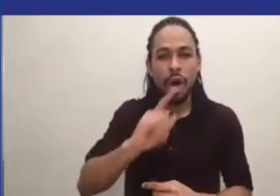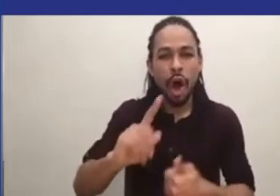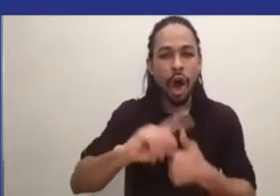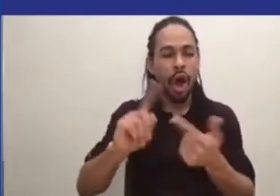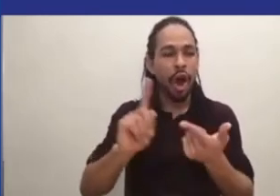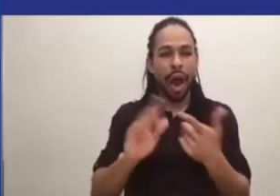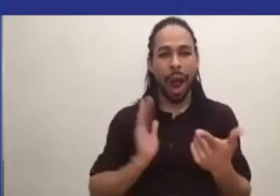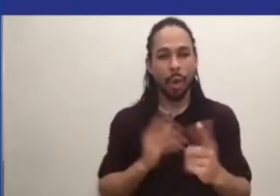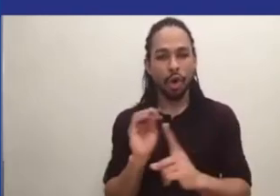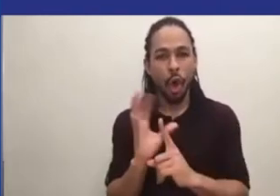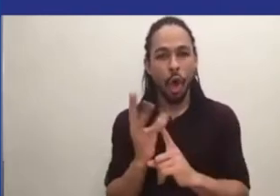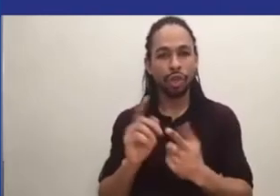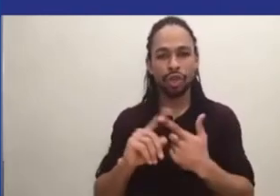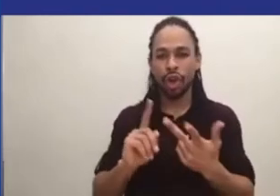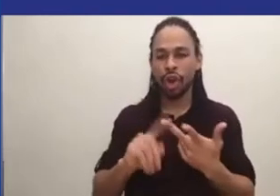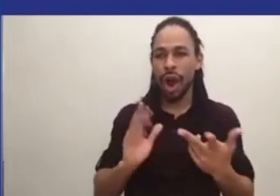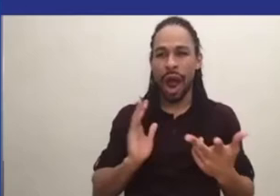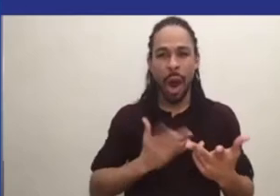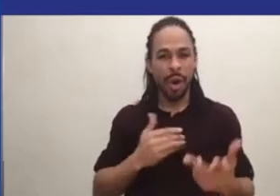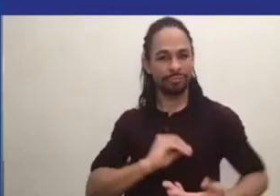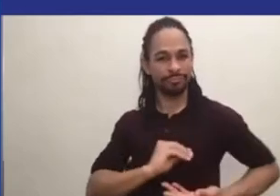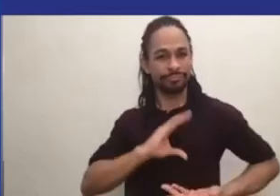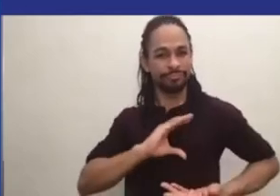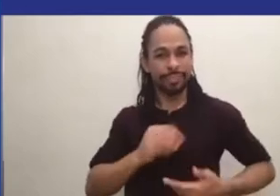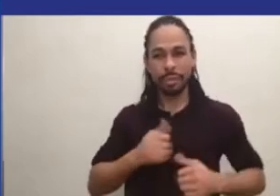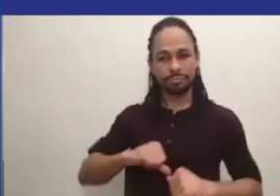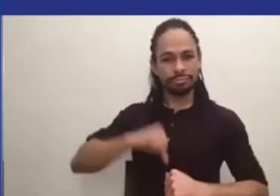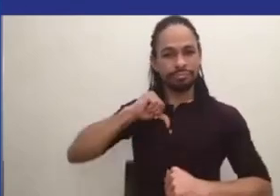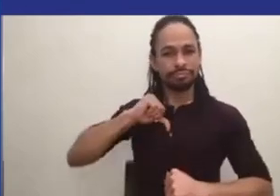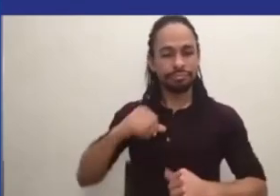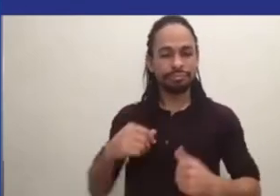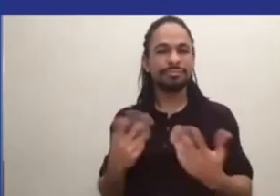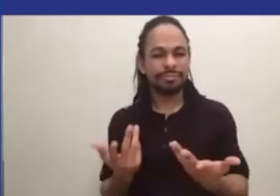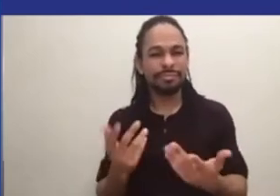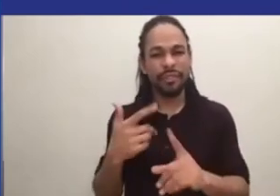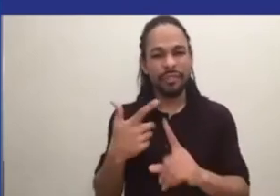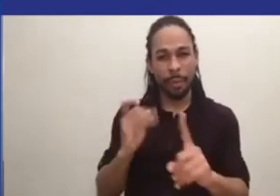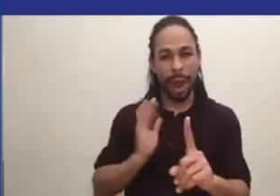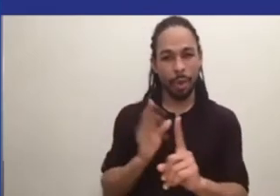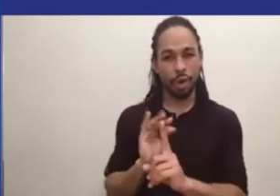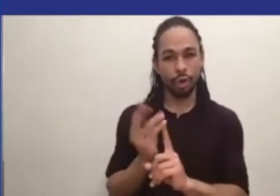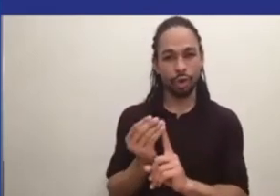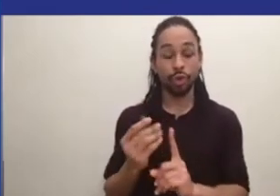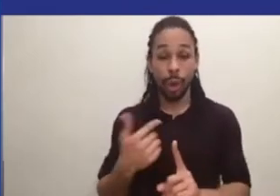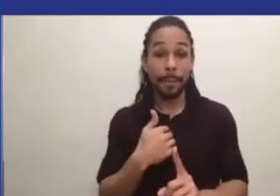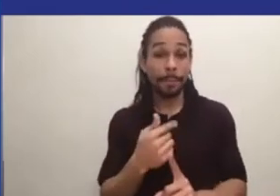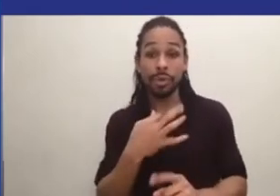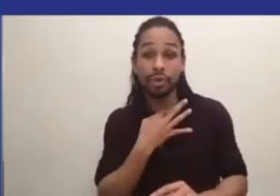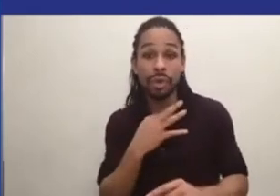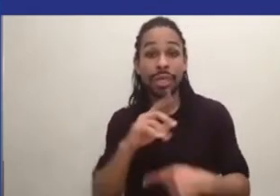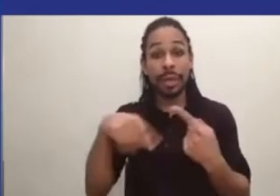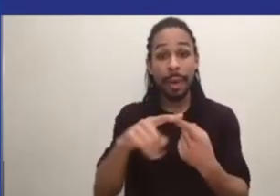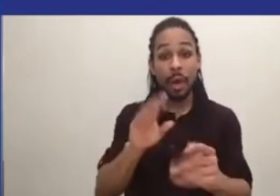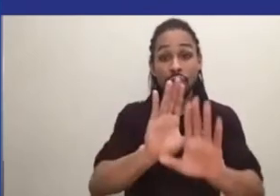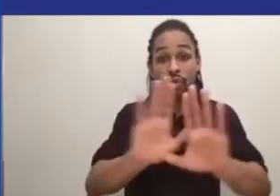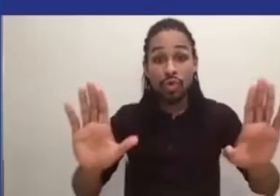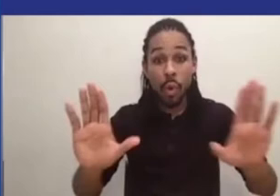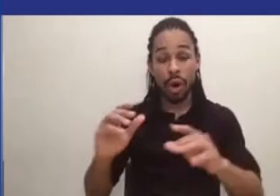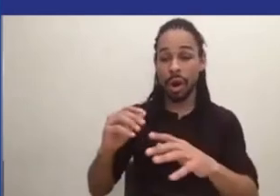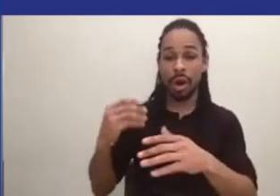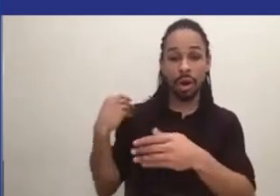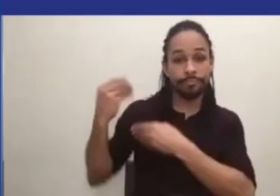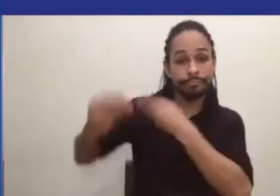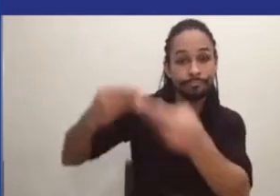of pride. And so I would like to ask the panelists, what is your lineage and your story from the quote